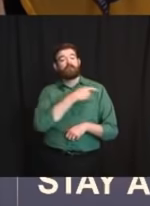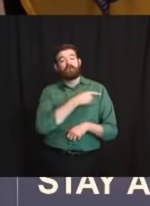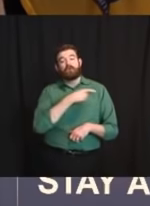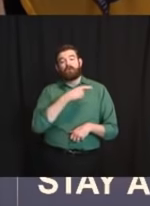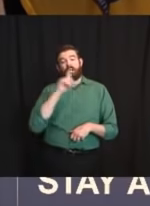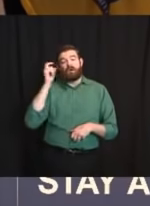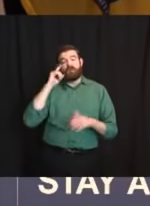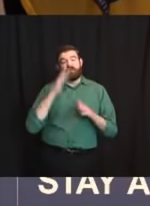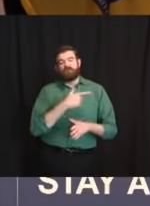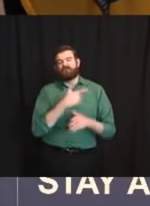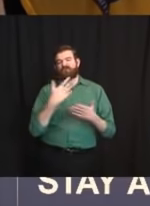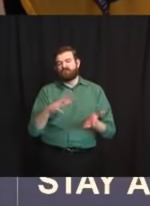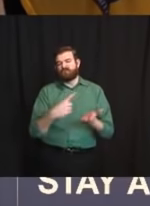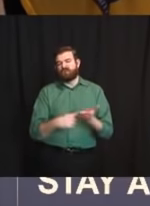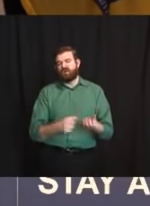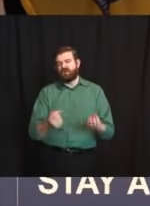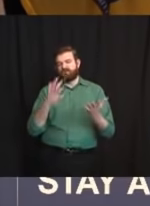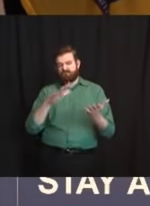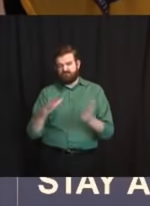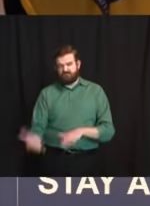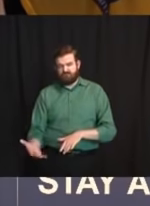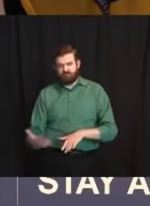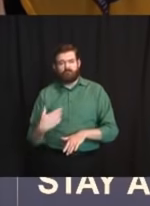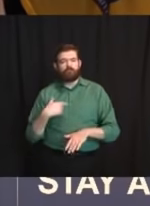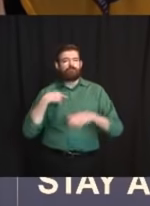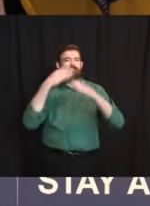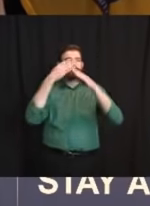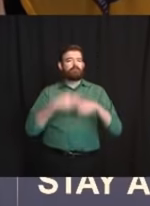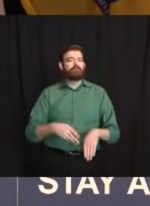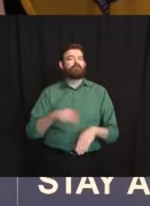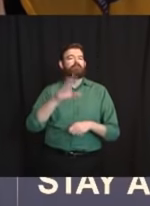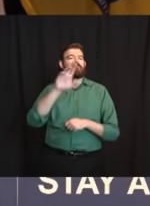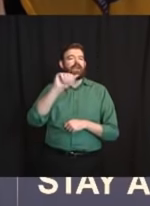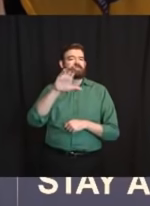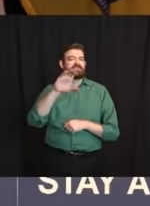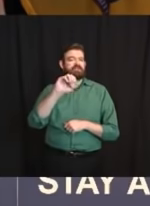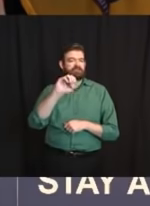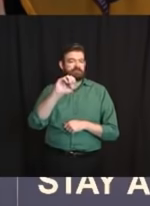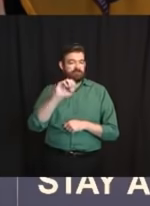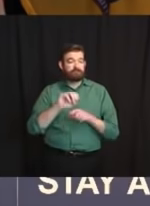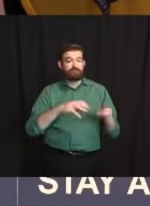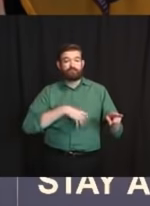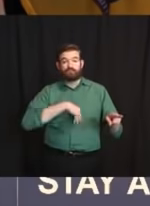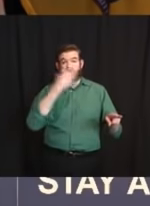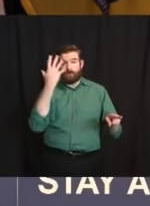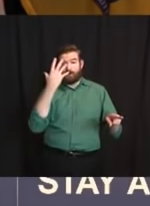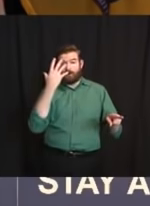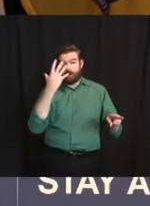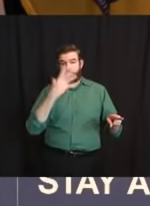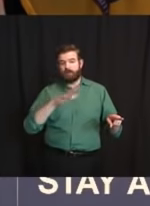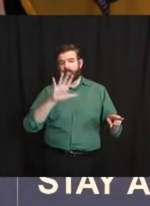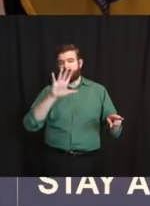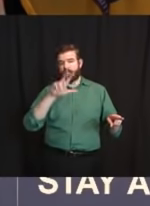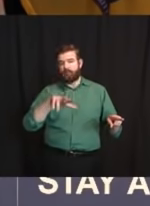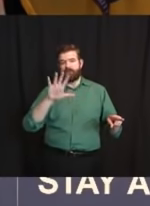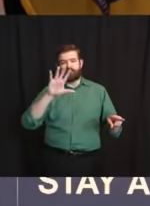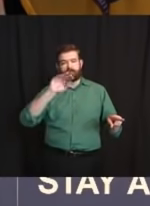the breakdown of deaths by race and ethnicity are as follows: white,